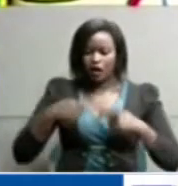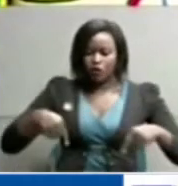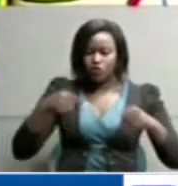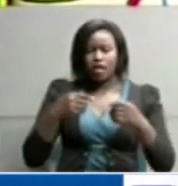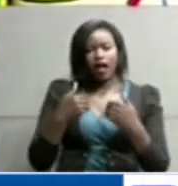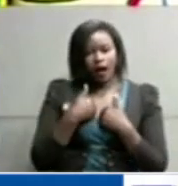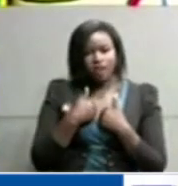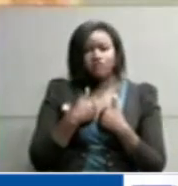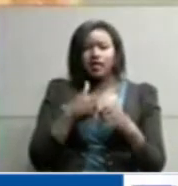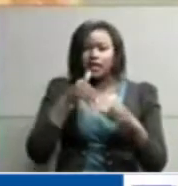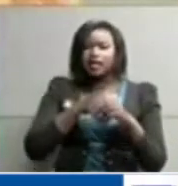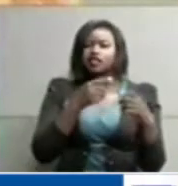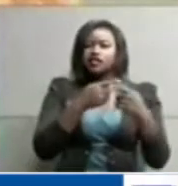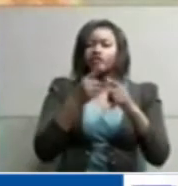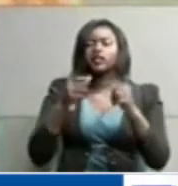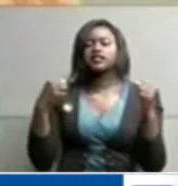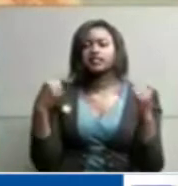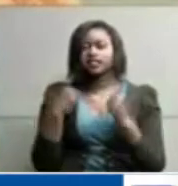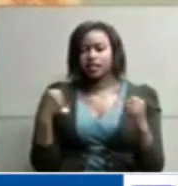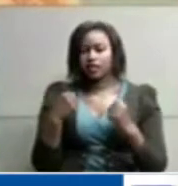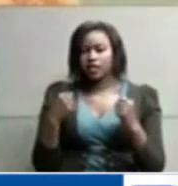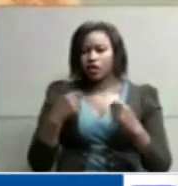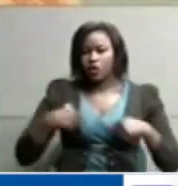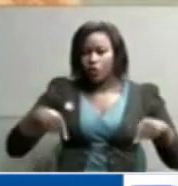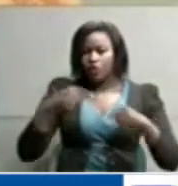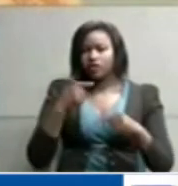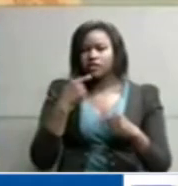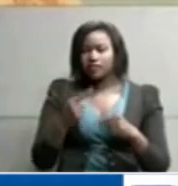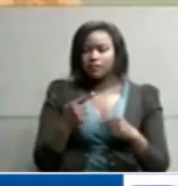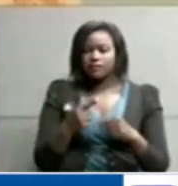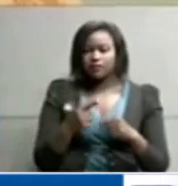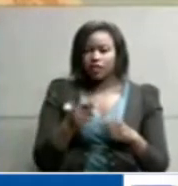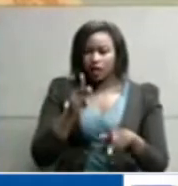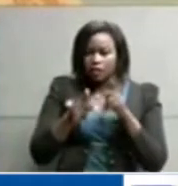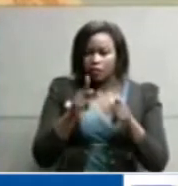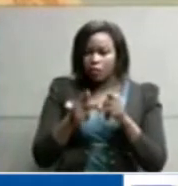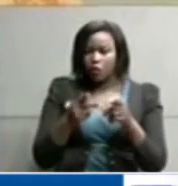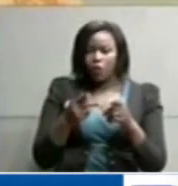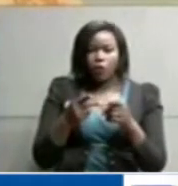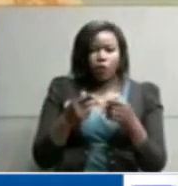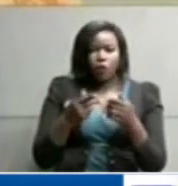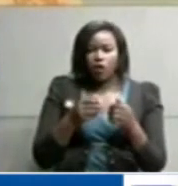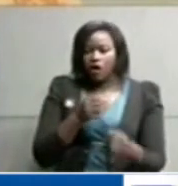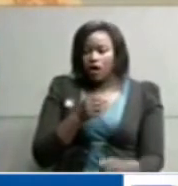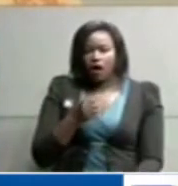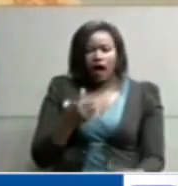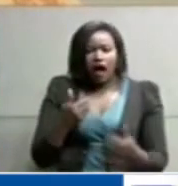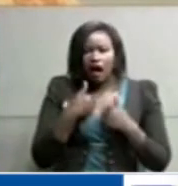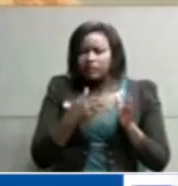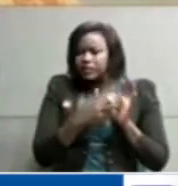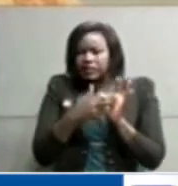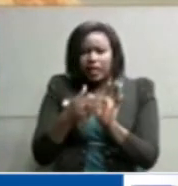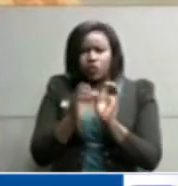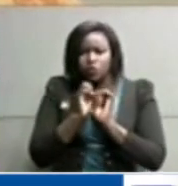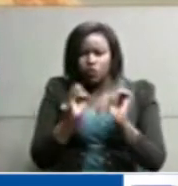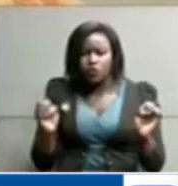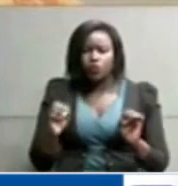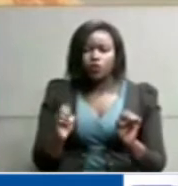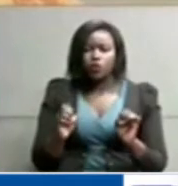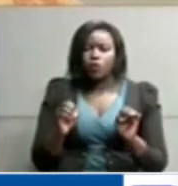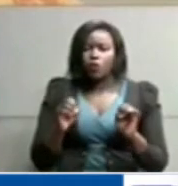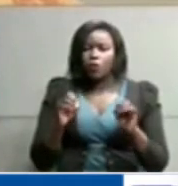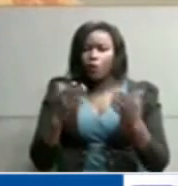of diseases. We call them asymptomatic carriers, or you have nasal